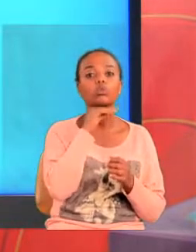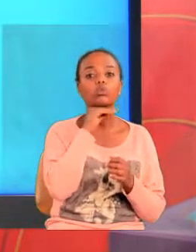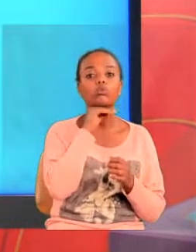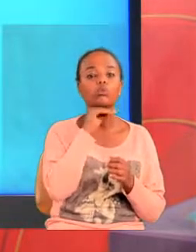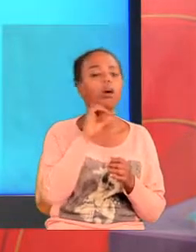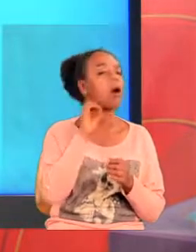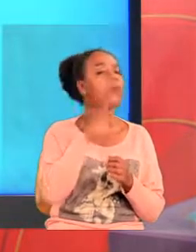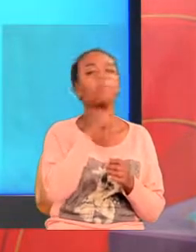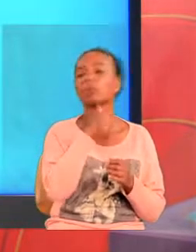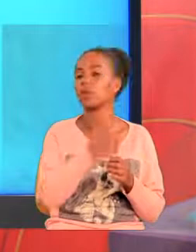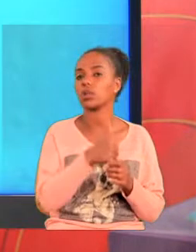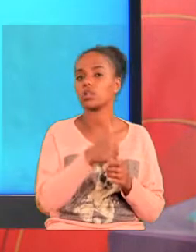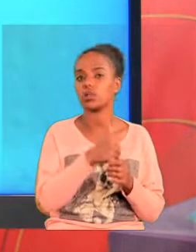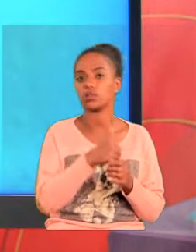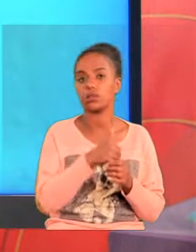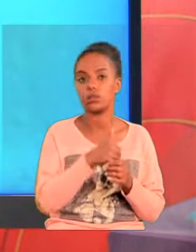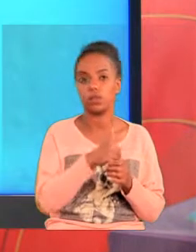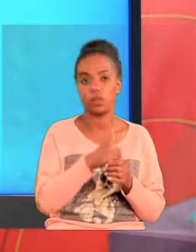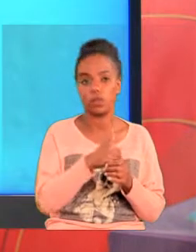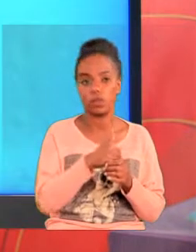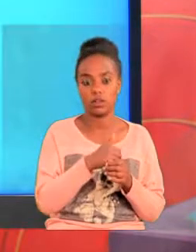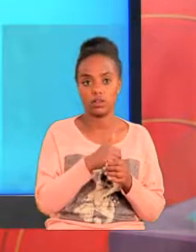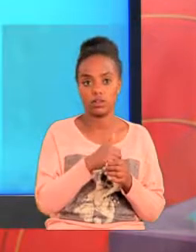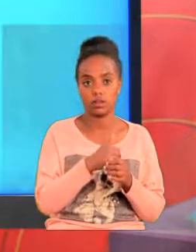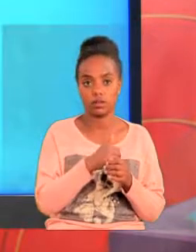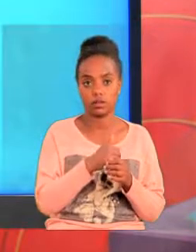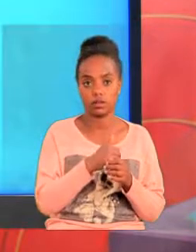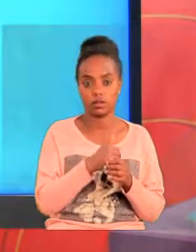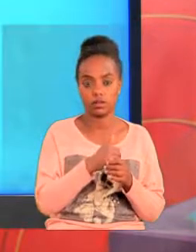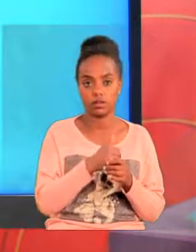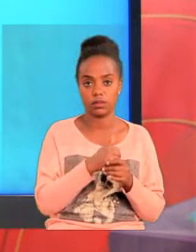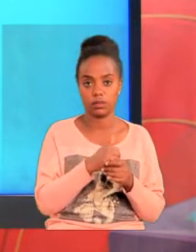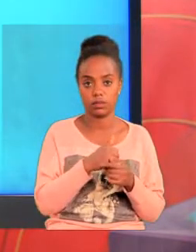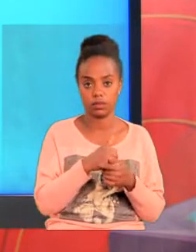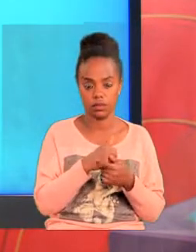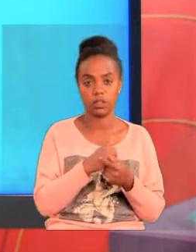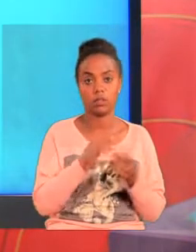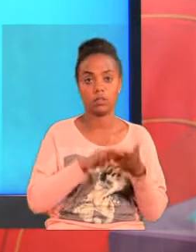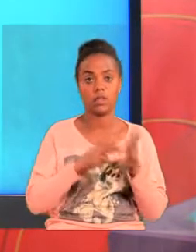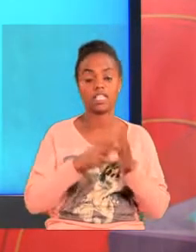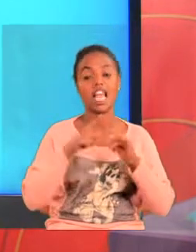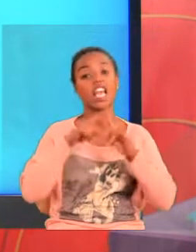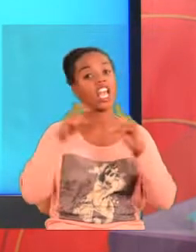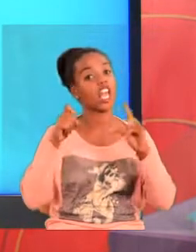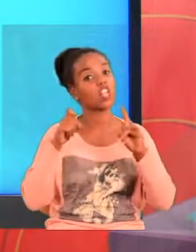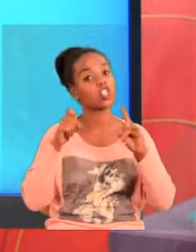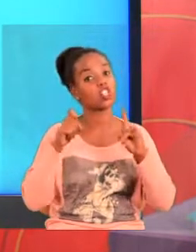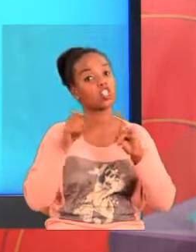crops are not ruined is Q, it's negation of Q, are not. It's negation of Q,